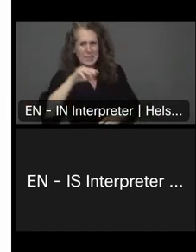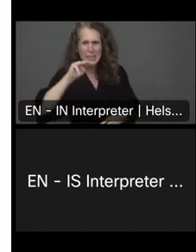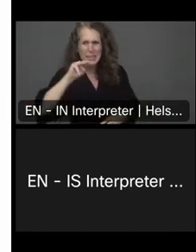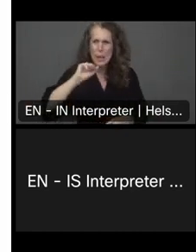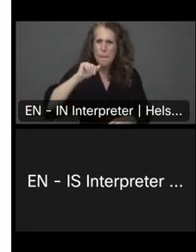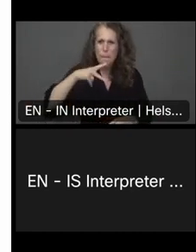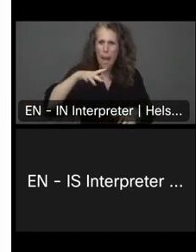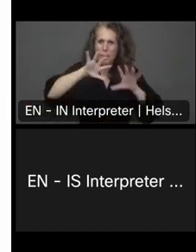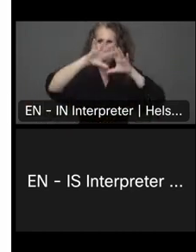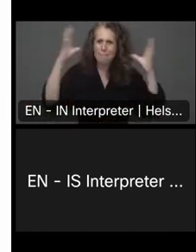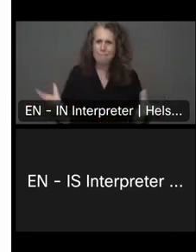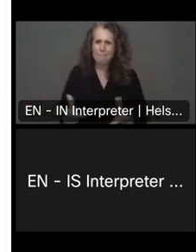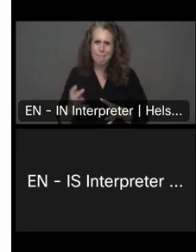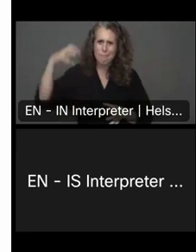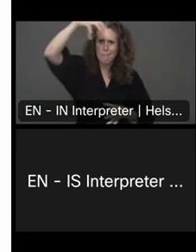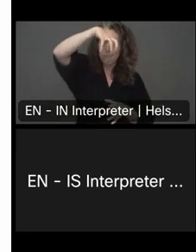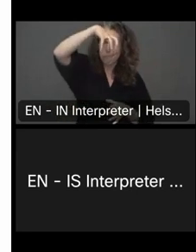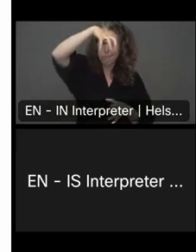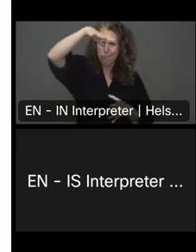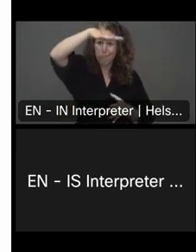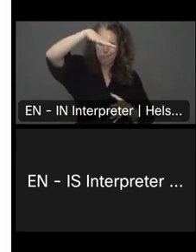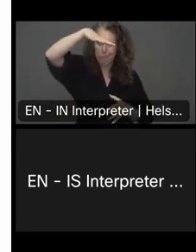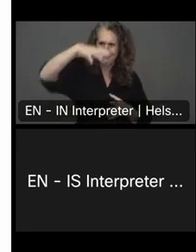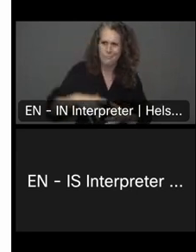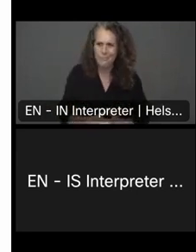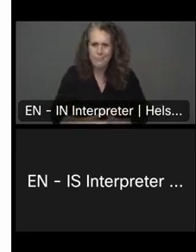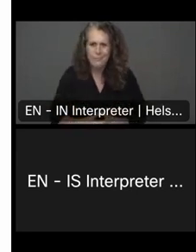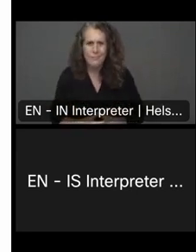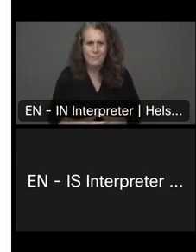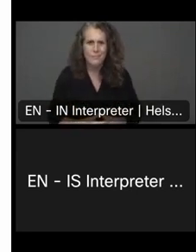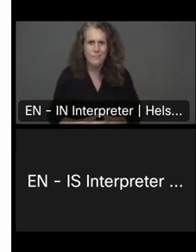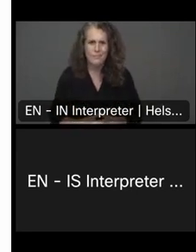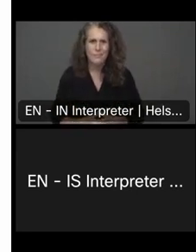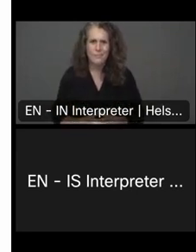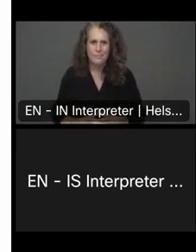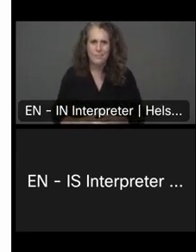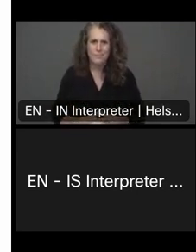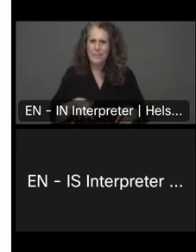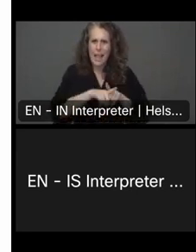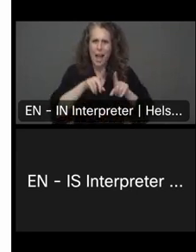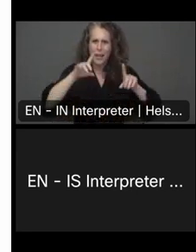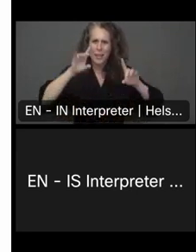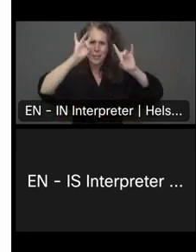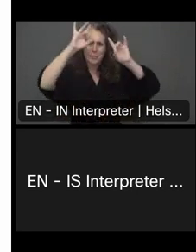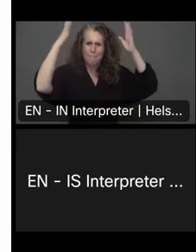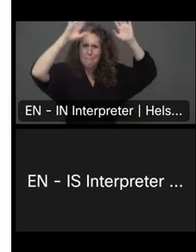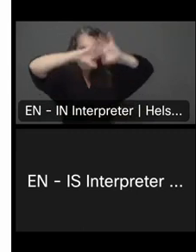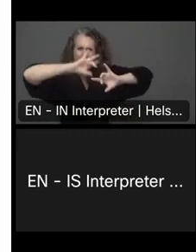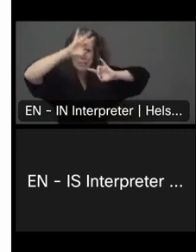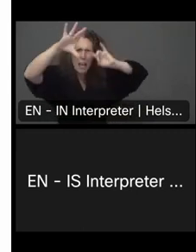Well, this is all at the middle. It's the galaxy. The galaxy. Yeah. Pragmatic. Black.